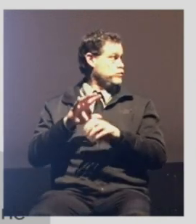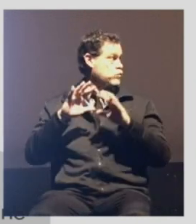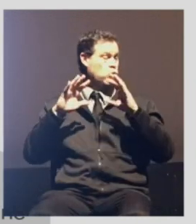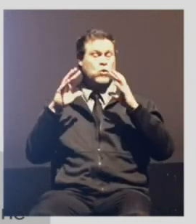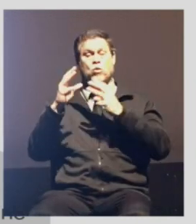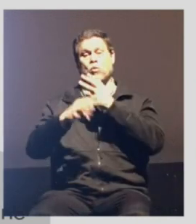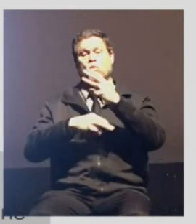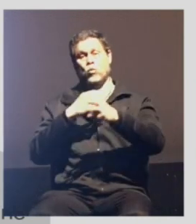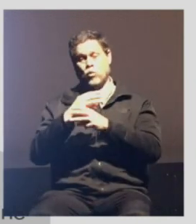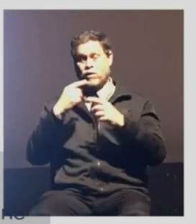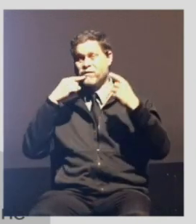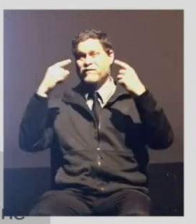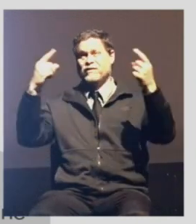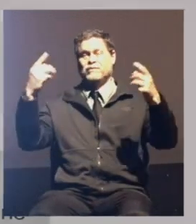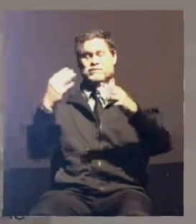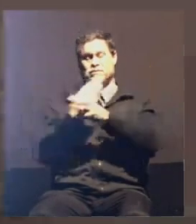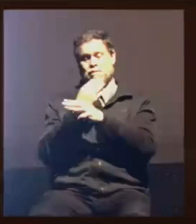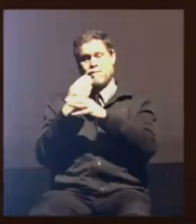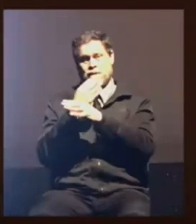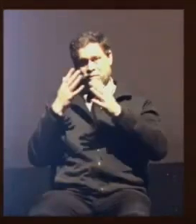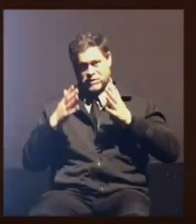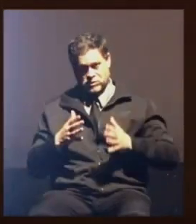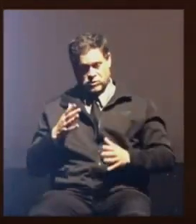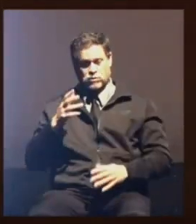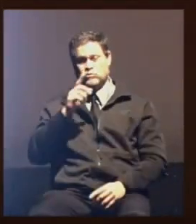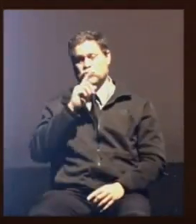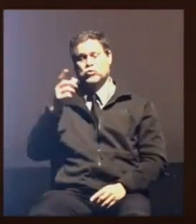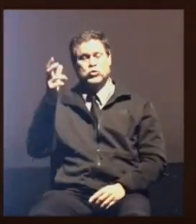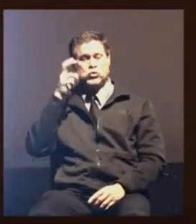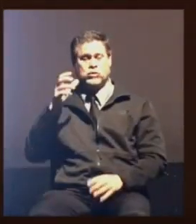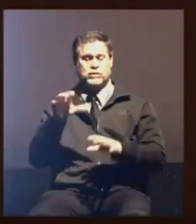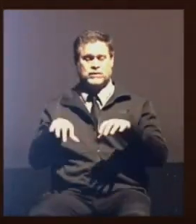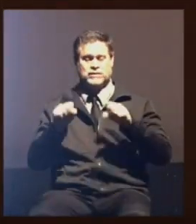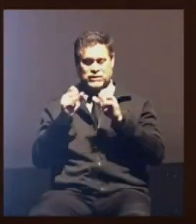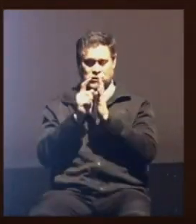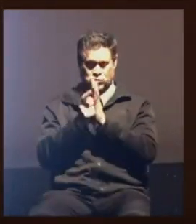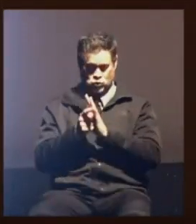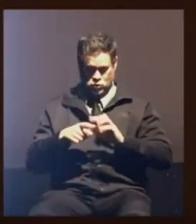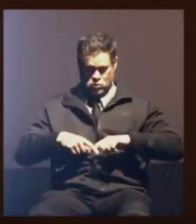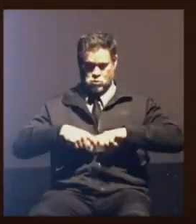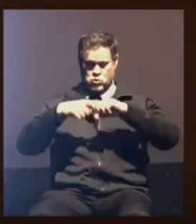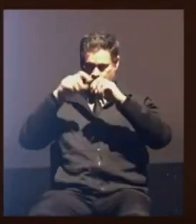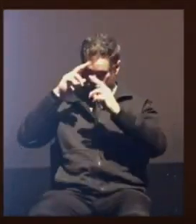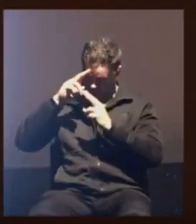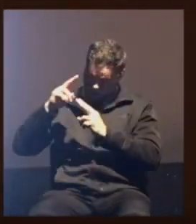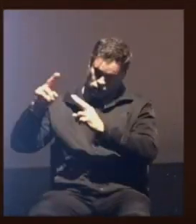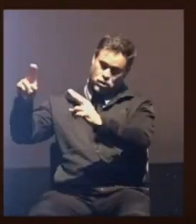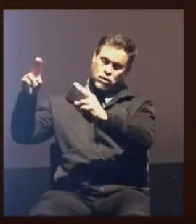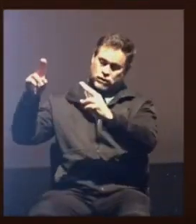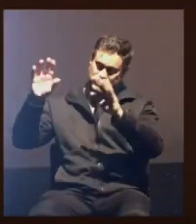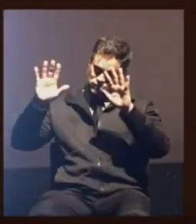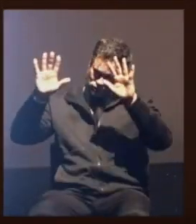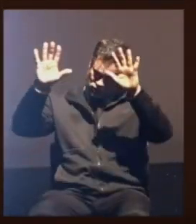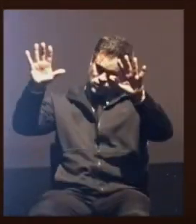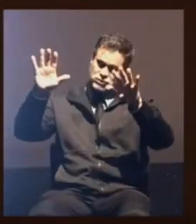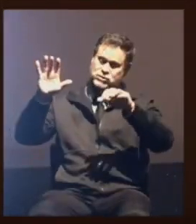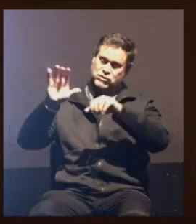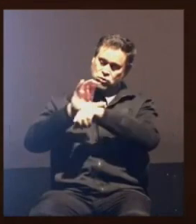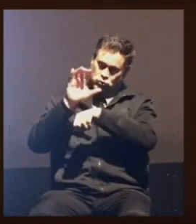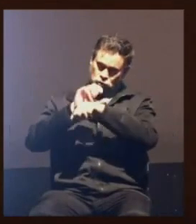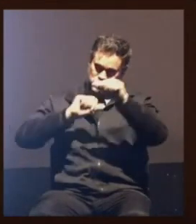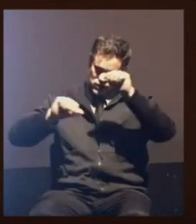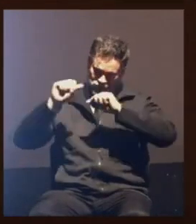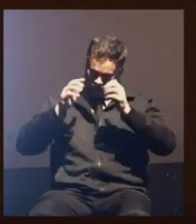world-famous mathematician, and I'm sure you have heard of her. So I just want to take a moment to pause and honor these amazing, incredible computer